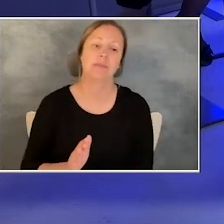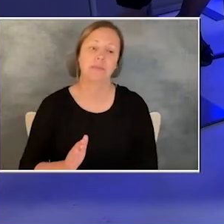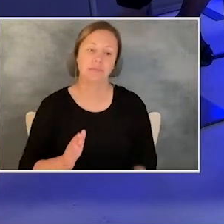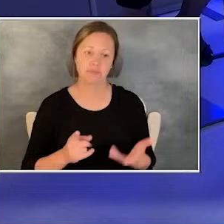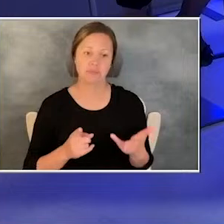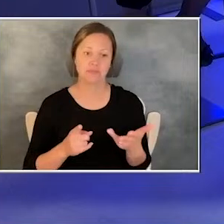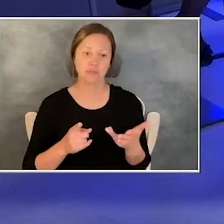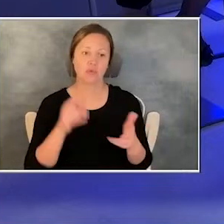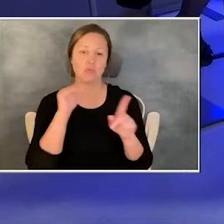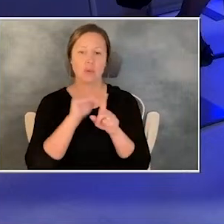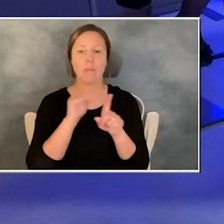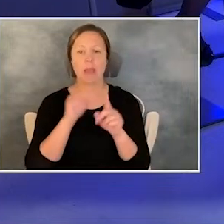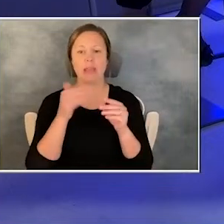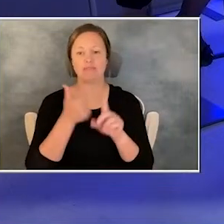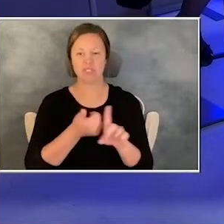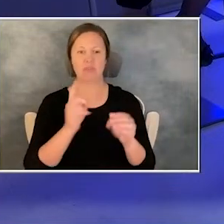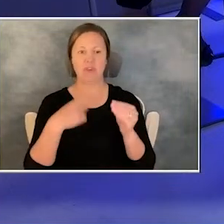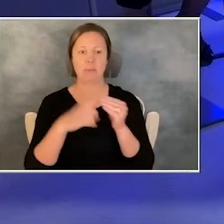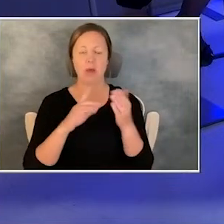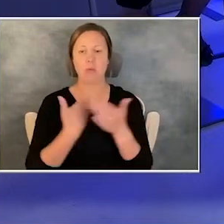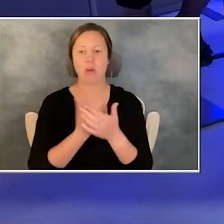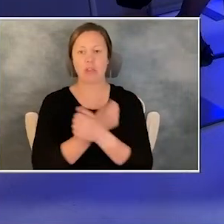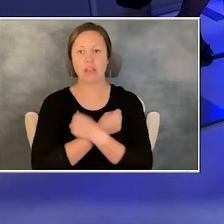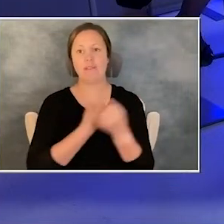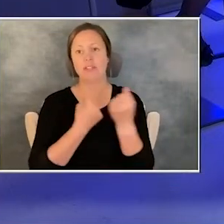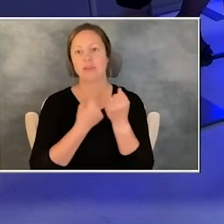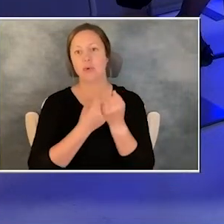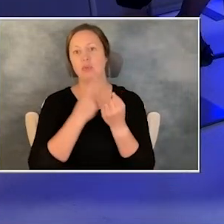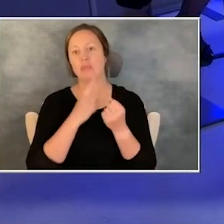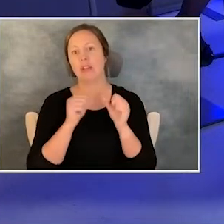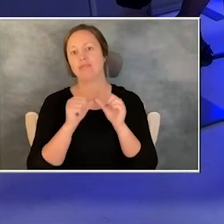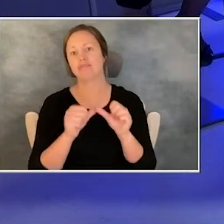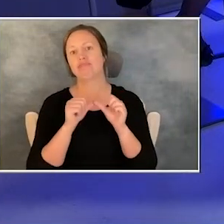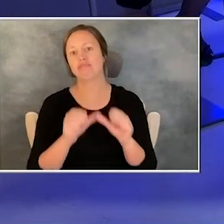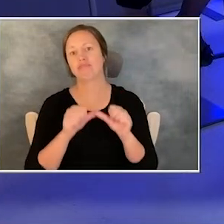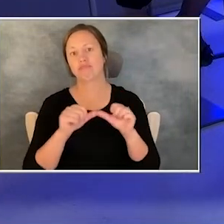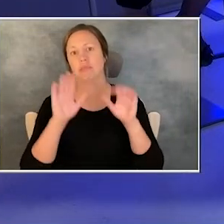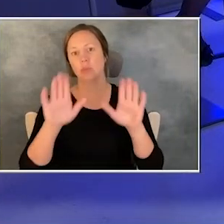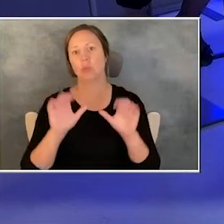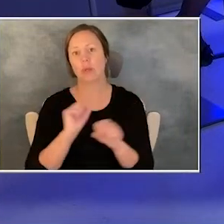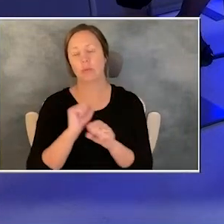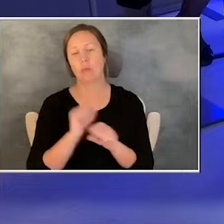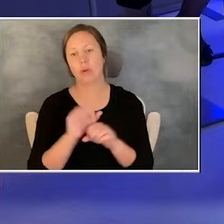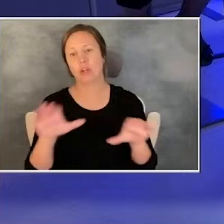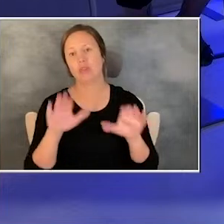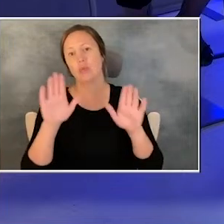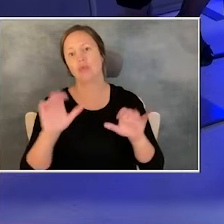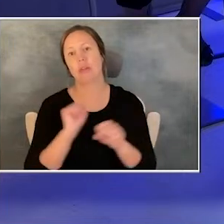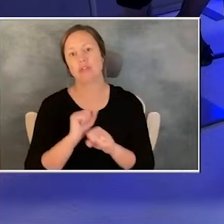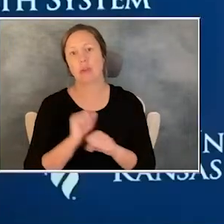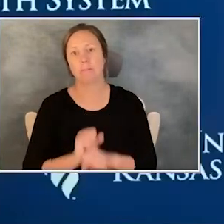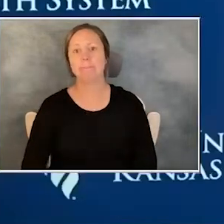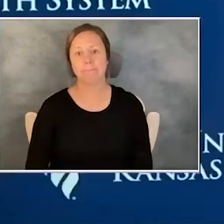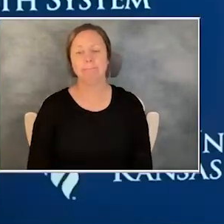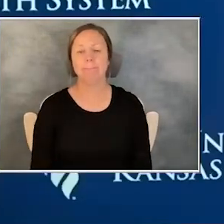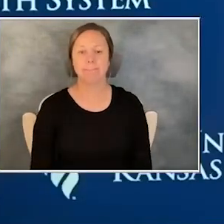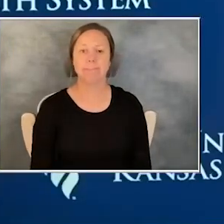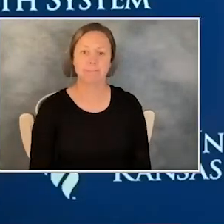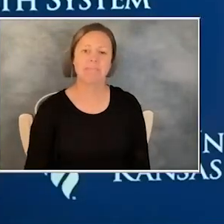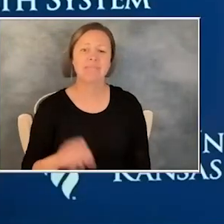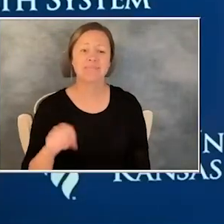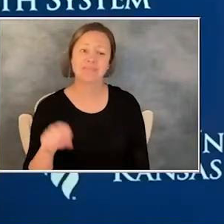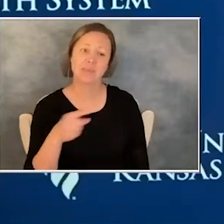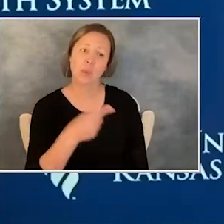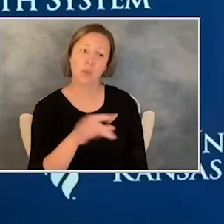love and support. Keep up the great work. You're doing a great job. And back to you, Jeremy. Honestly, that's just to share that you're going through